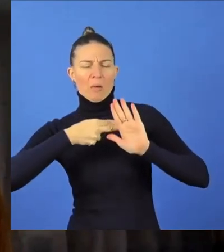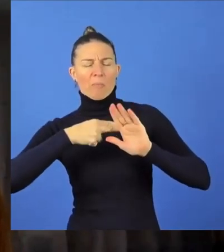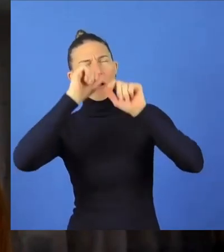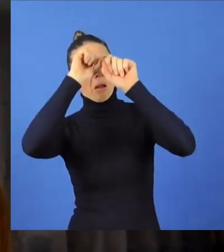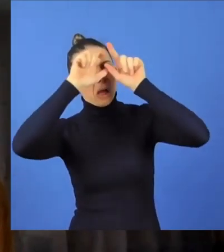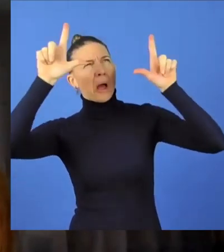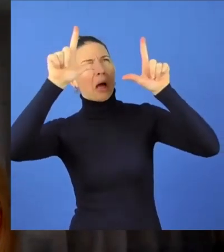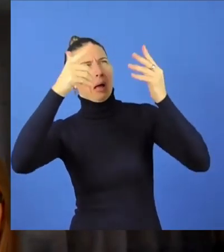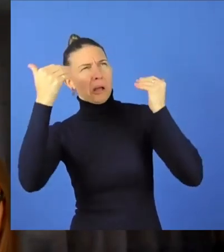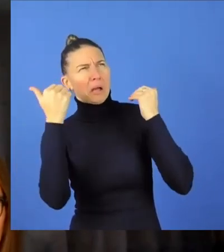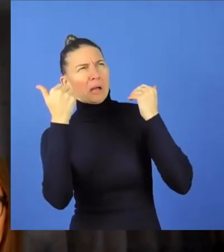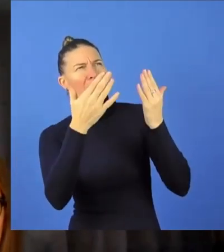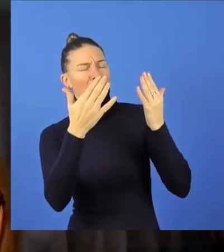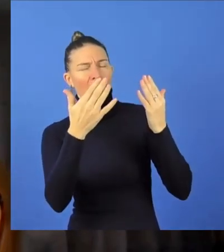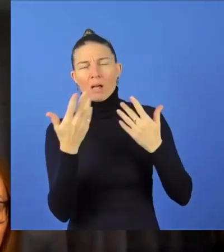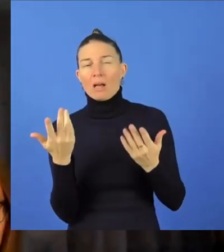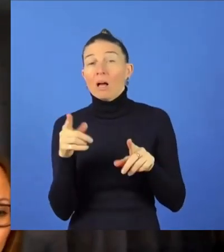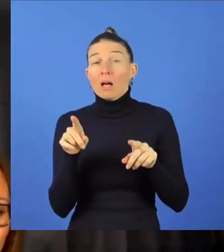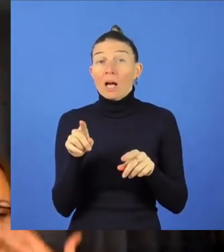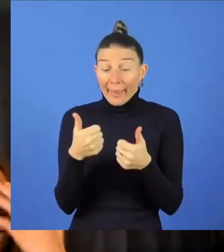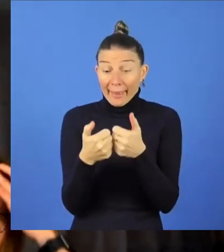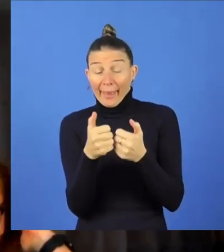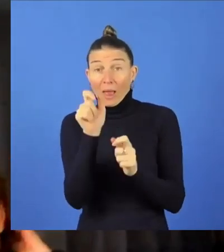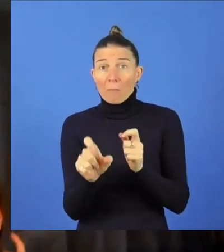sit in front of a computer.